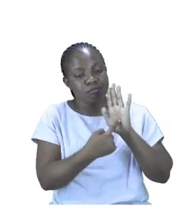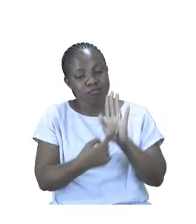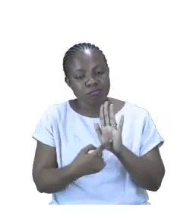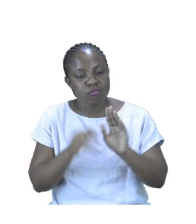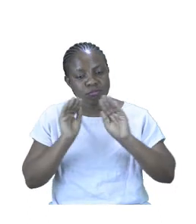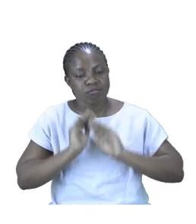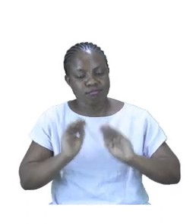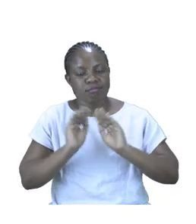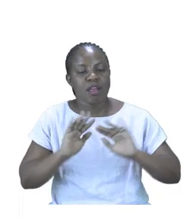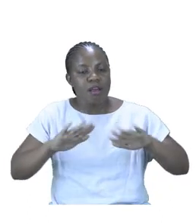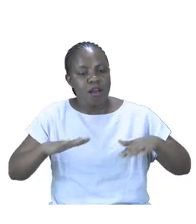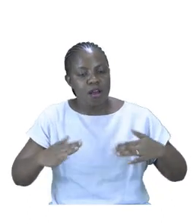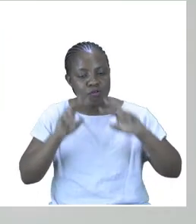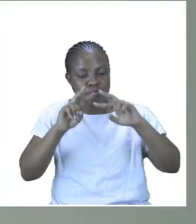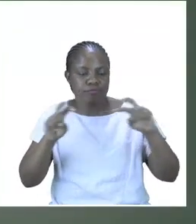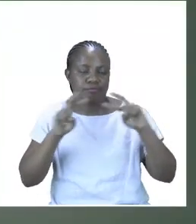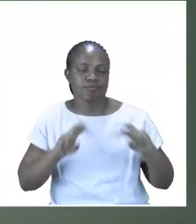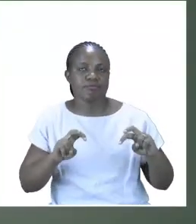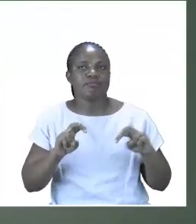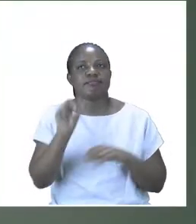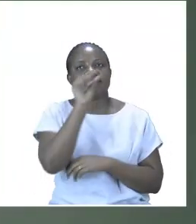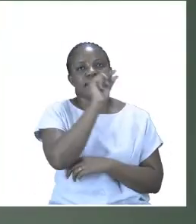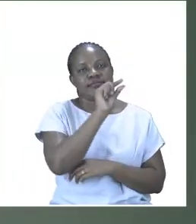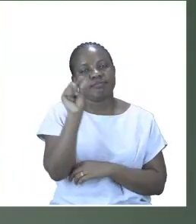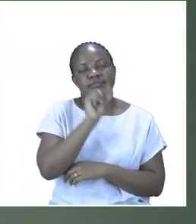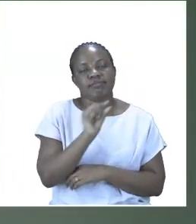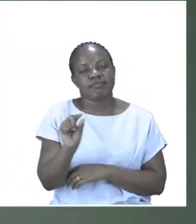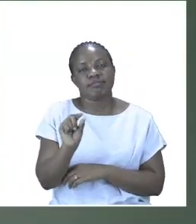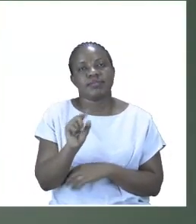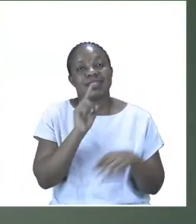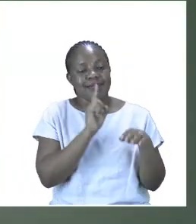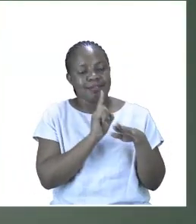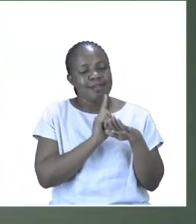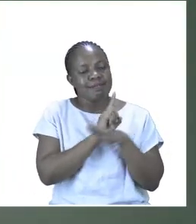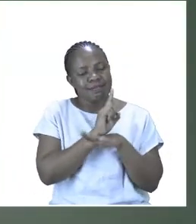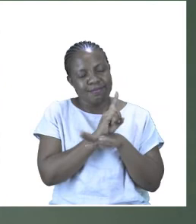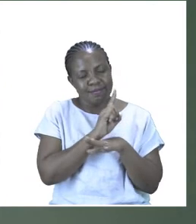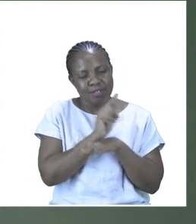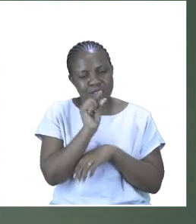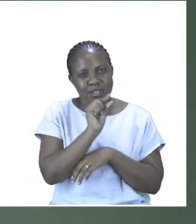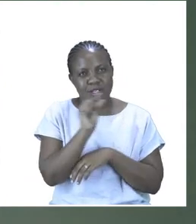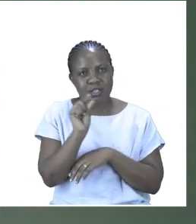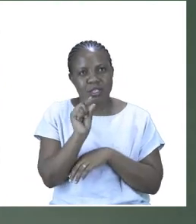take a look at the board. So the first word we are going to try and find is